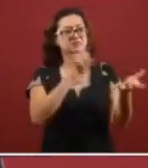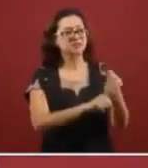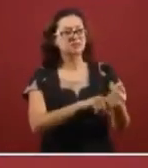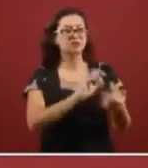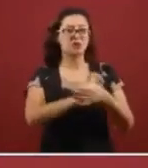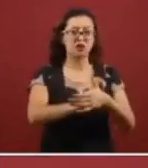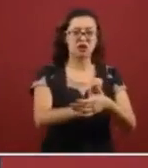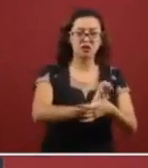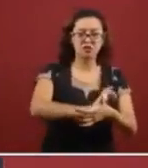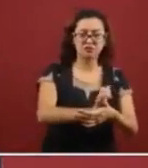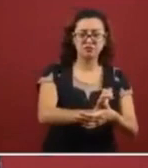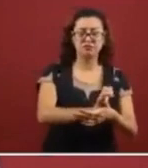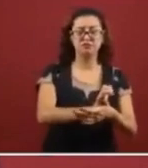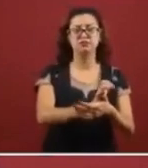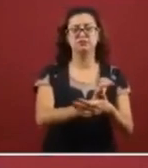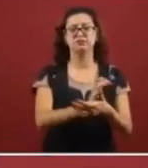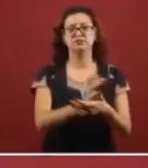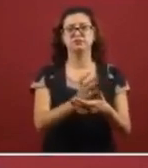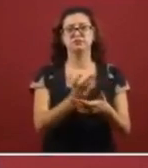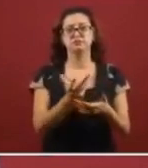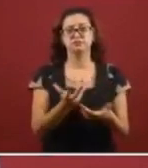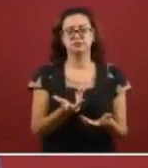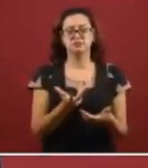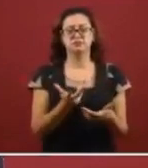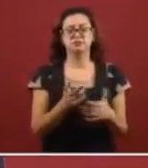against discrimination